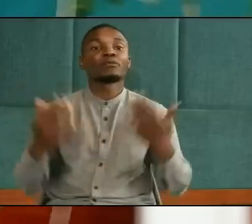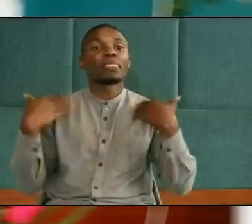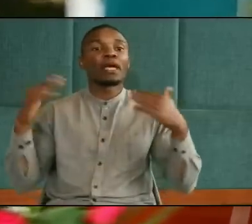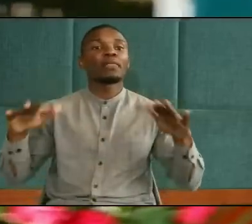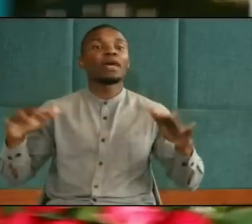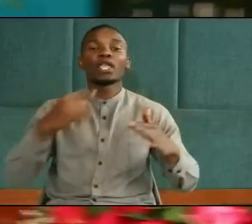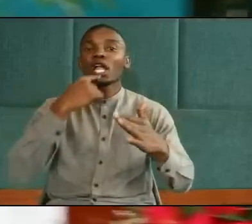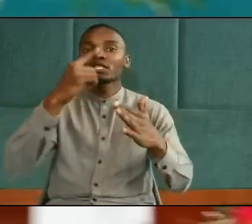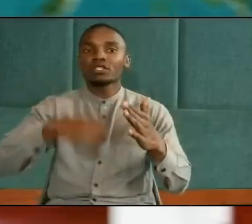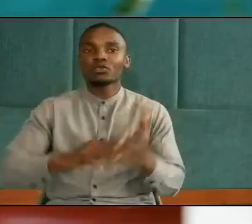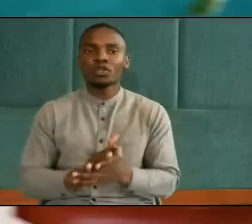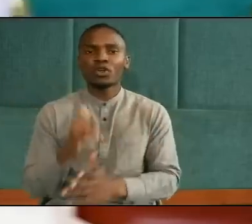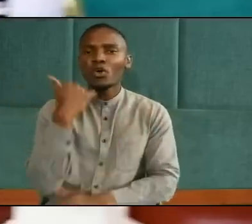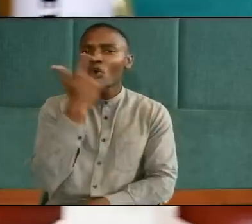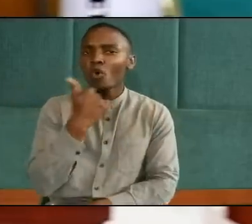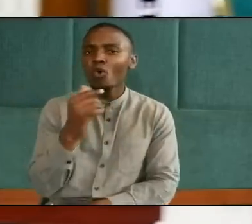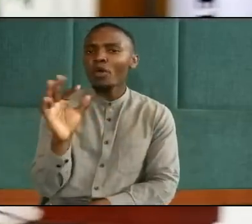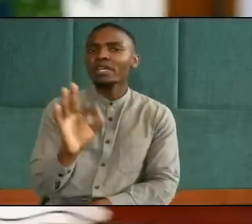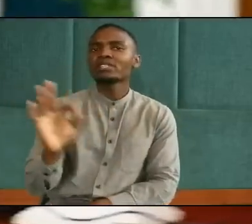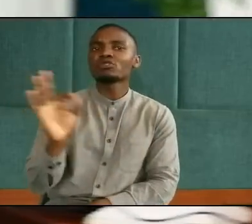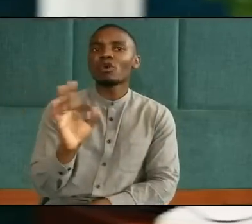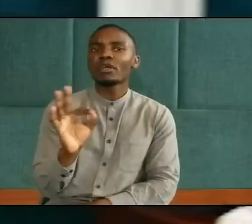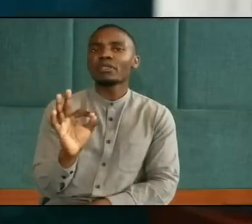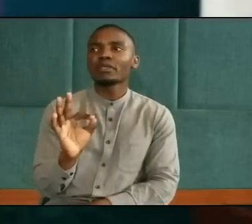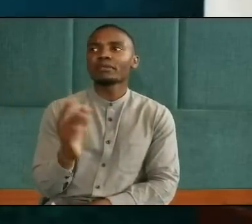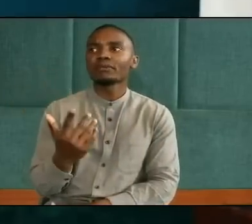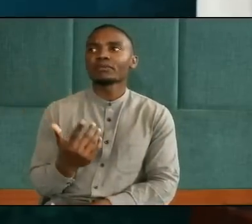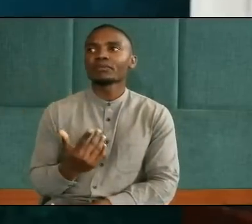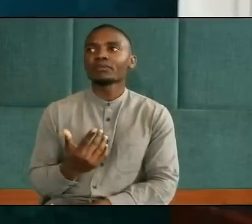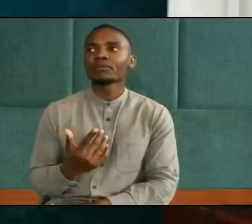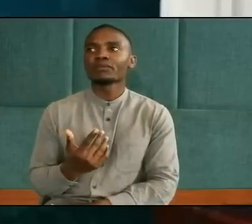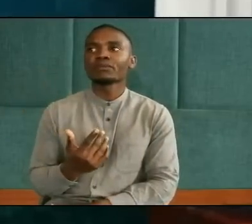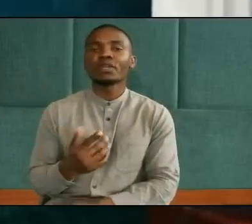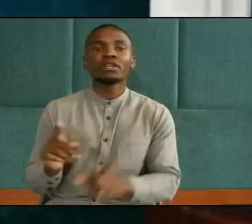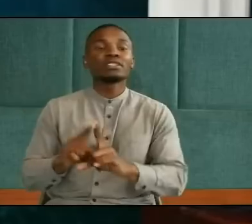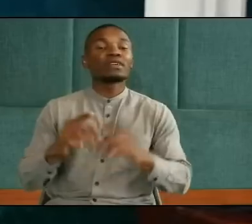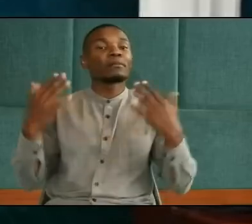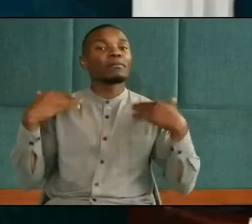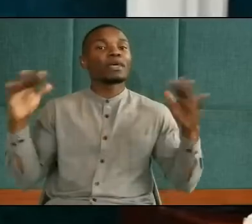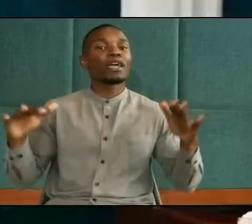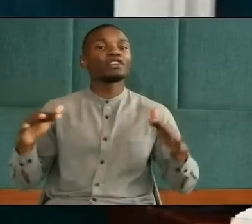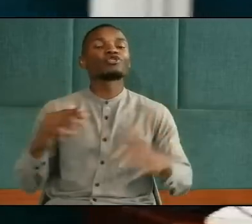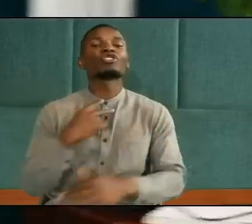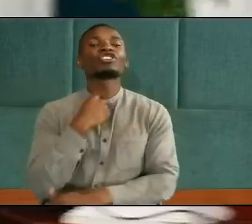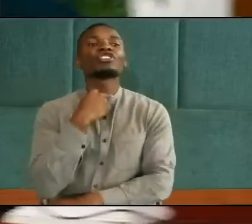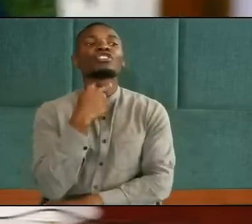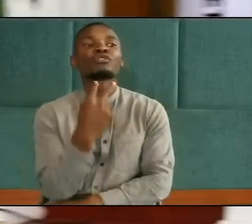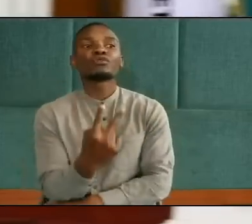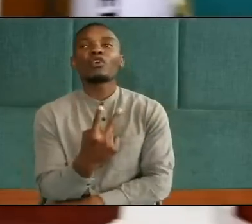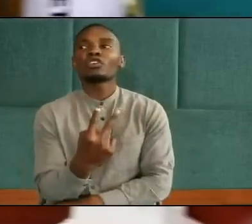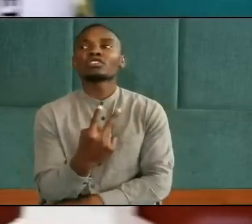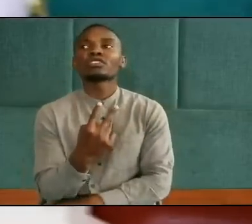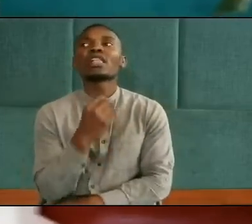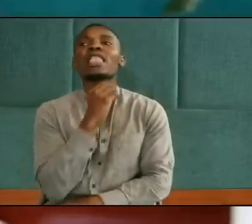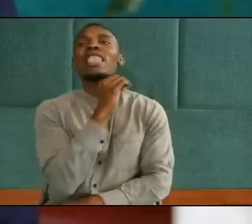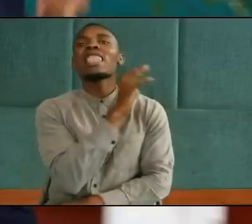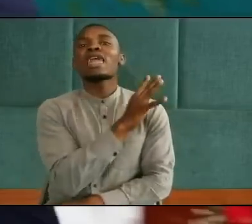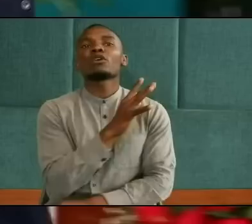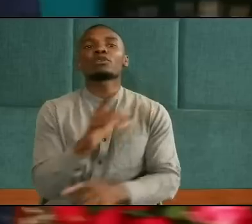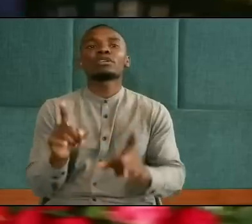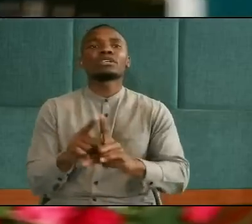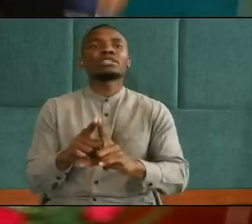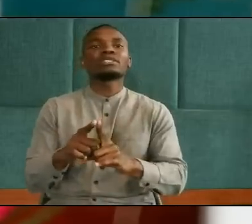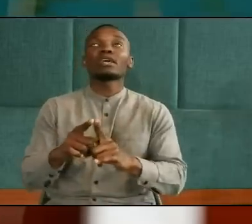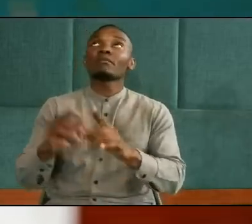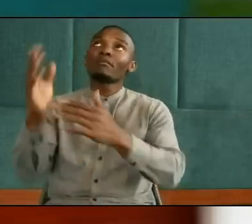angel says, who is worthy? To a big angel, strong angel with a loud voice. The voice was heard both